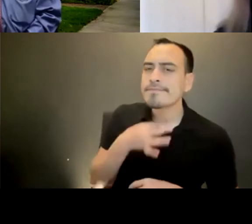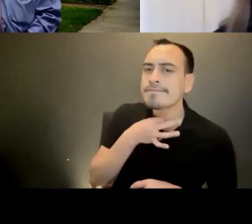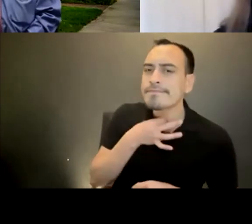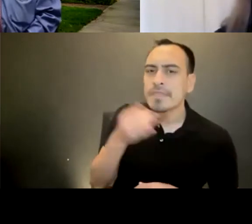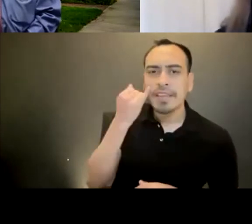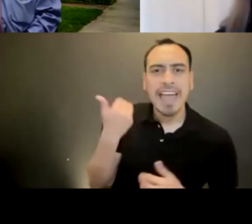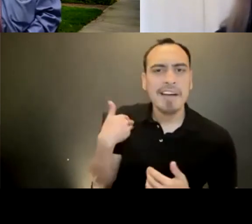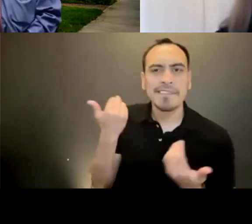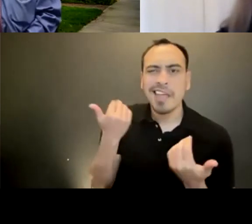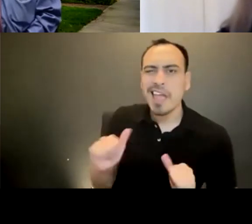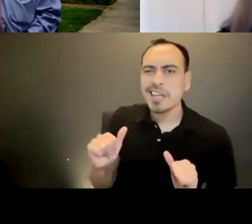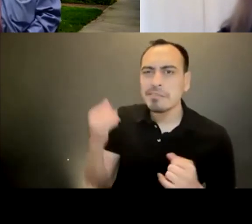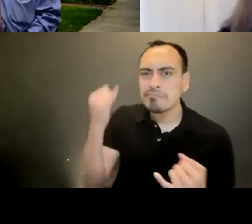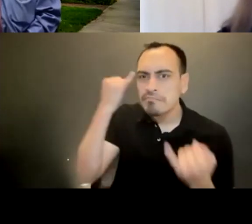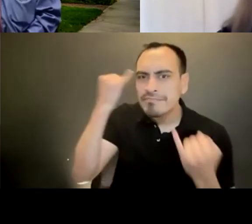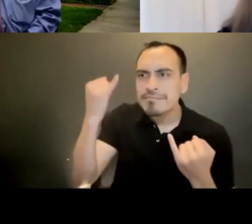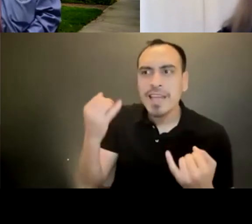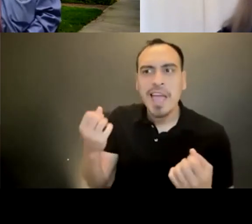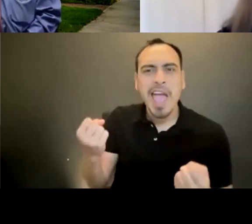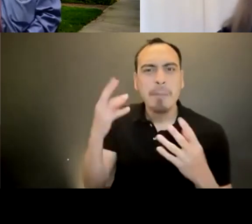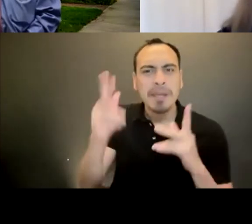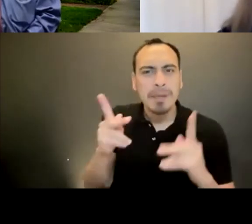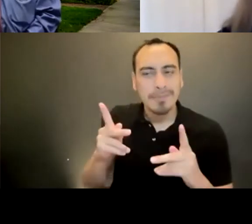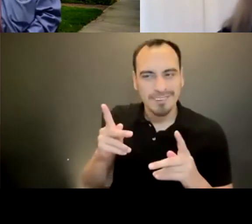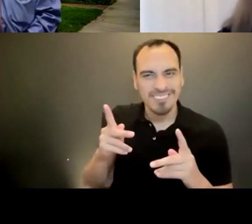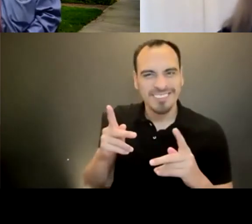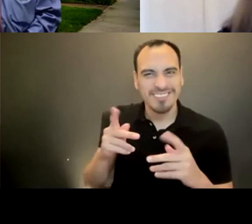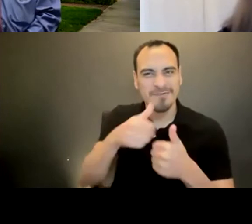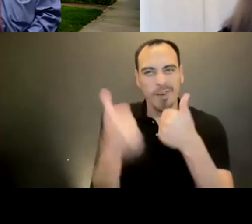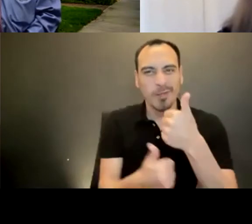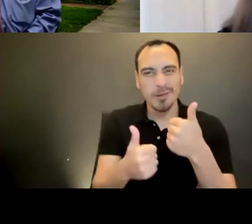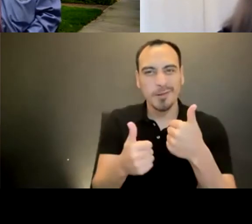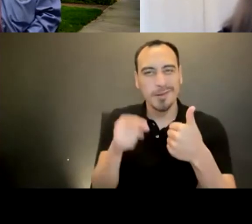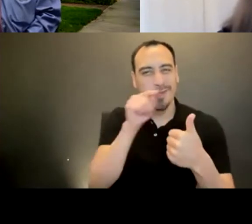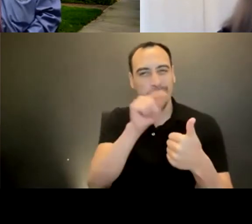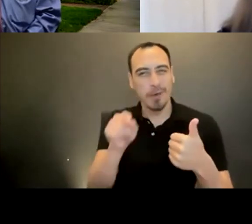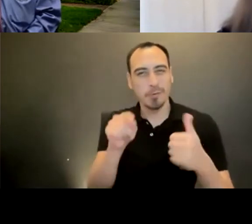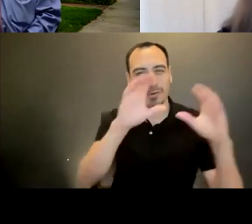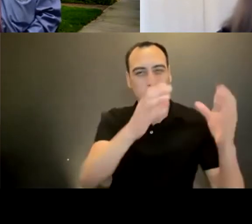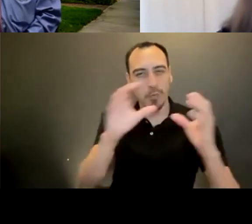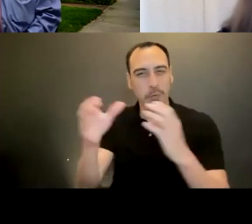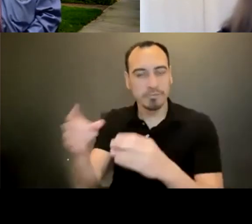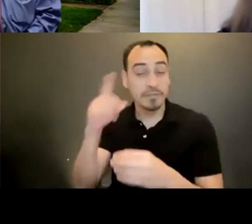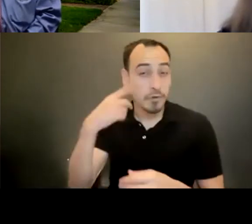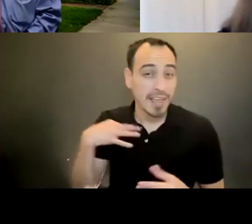how many people are in some of those groups in terms of how many people are we looking at that are eligible to be vaccinated?